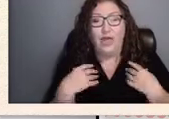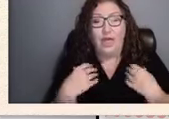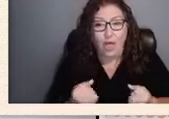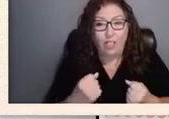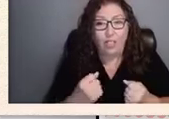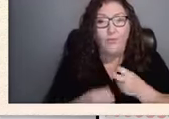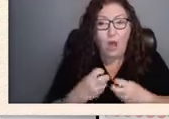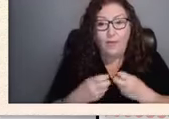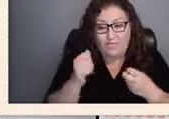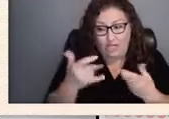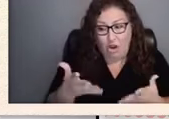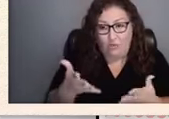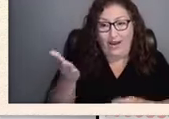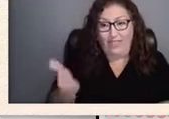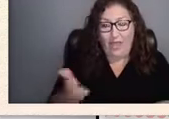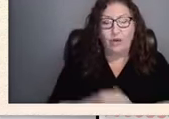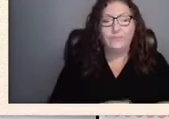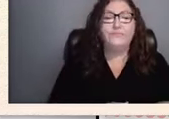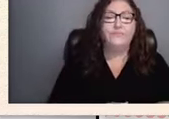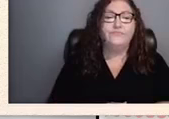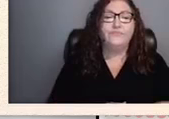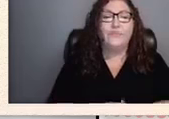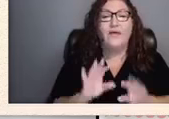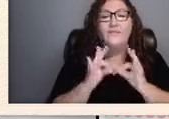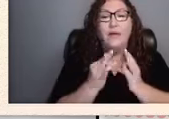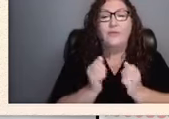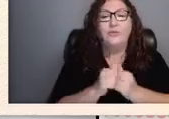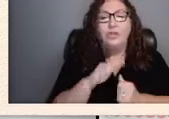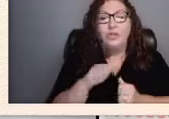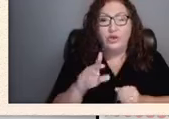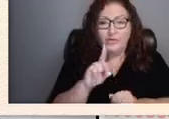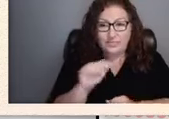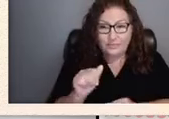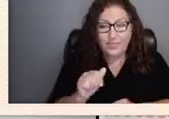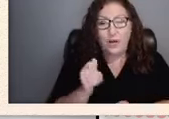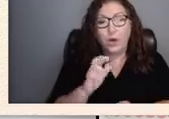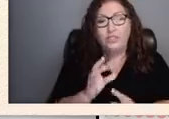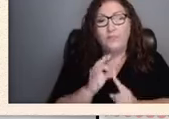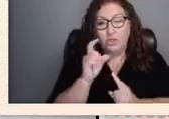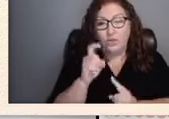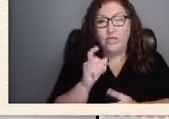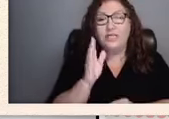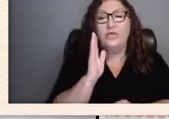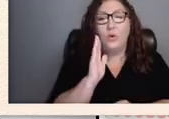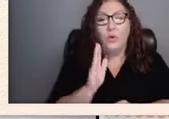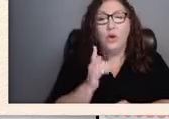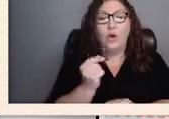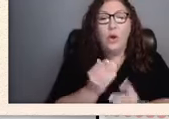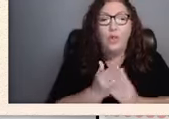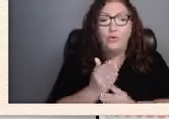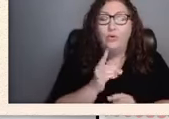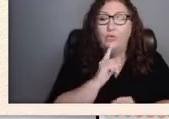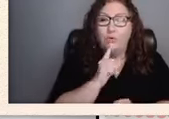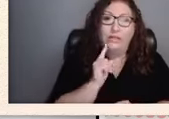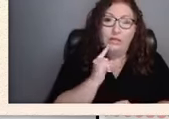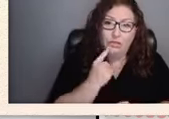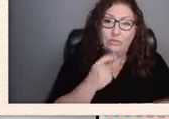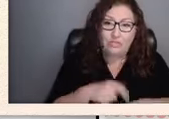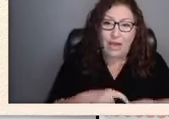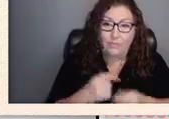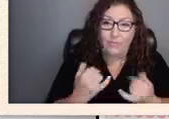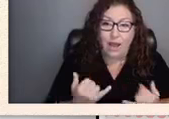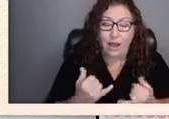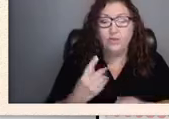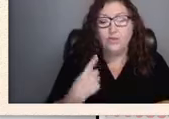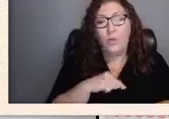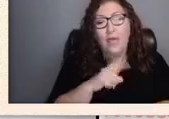exist. Certainly, families of children with disabilities or with special needs are going through a very acute time here. So we have to really think